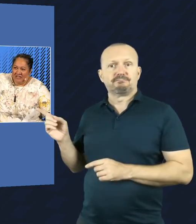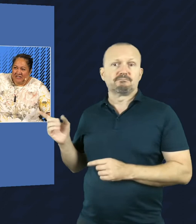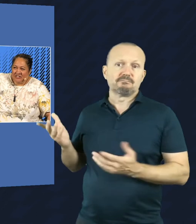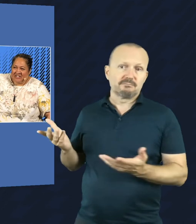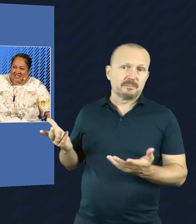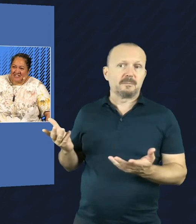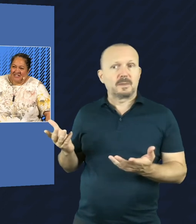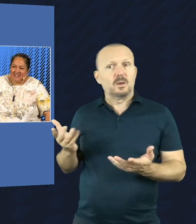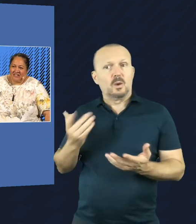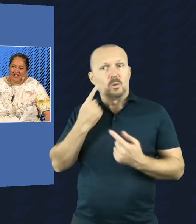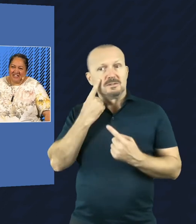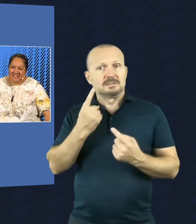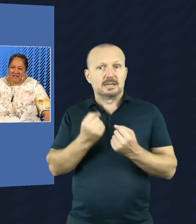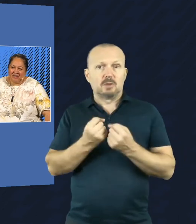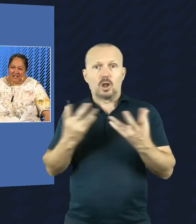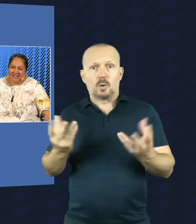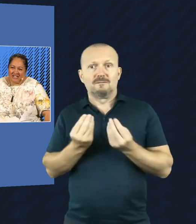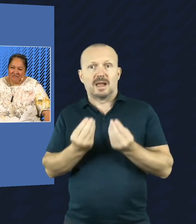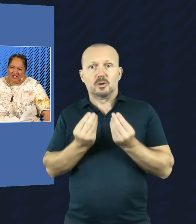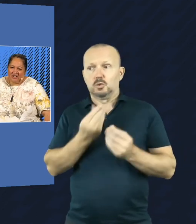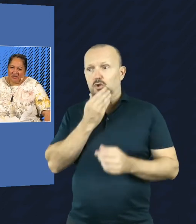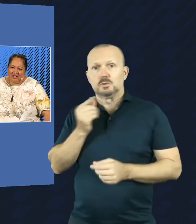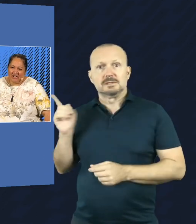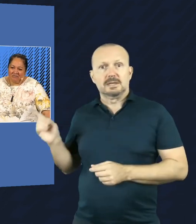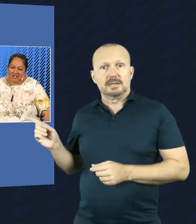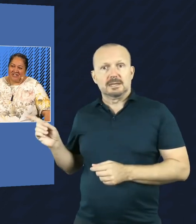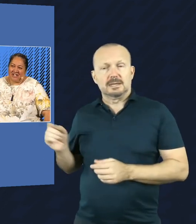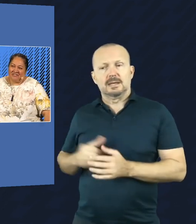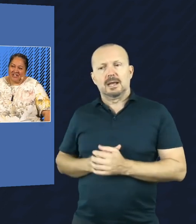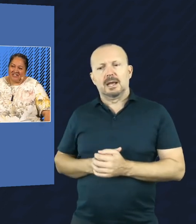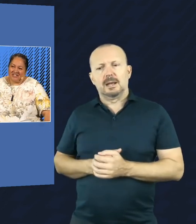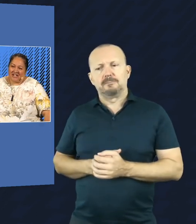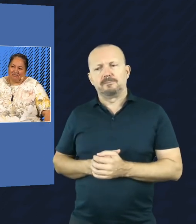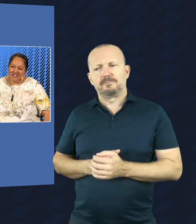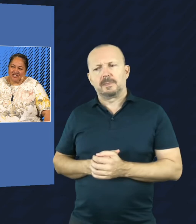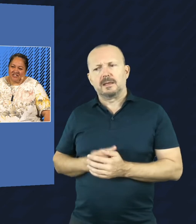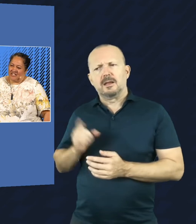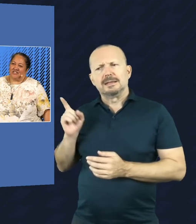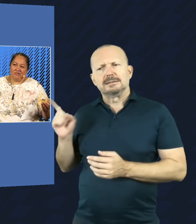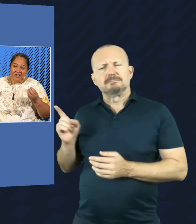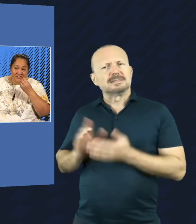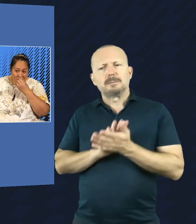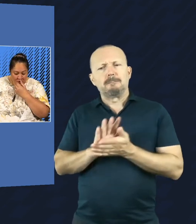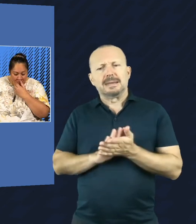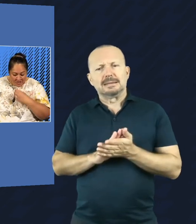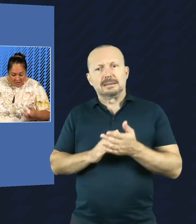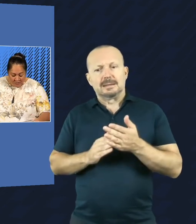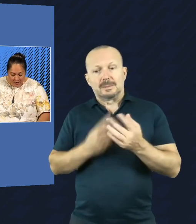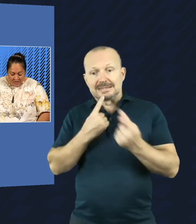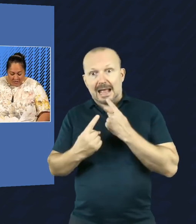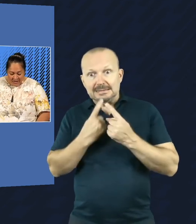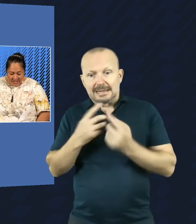in using this. Not only does it keep the data safe, we think, but it keeps us safe as the data practitioner, as the workers.